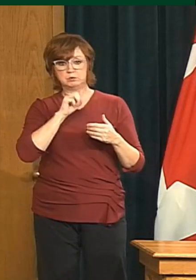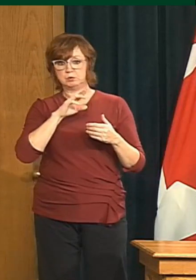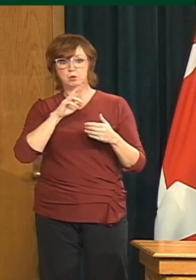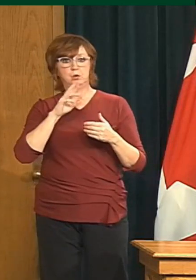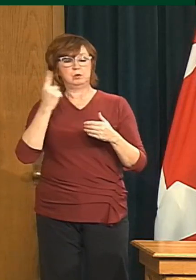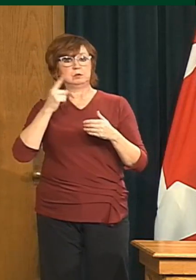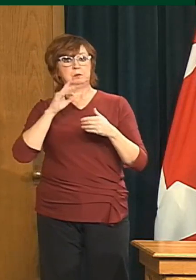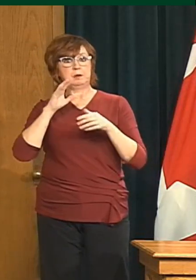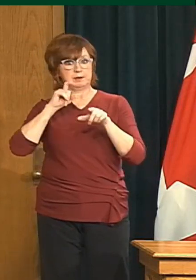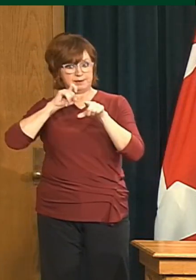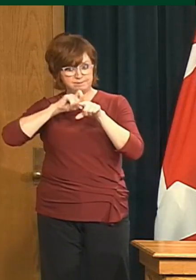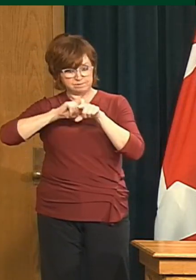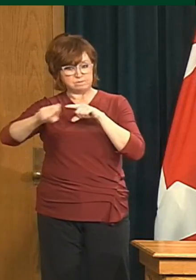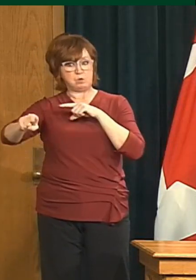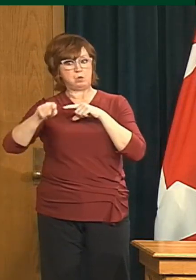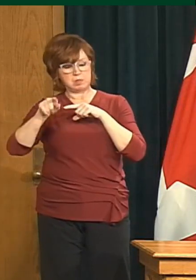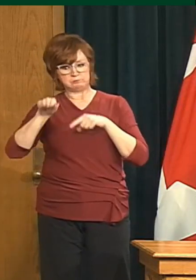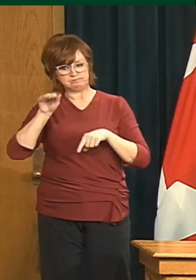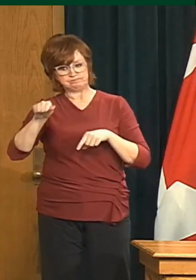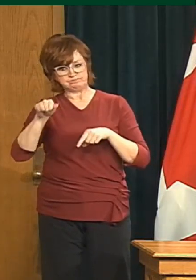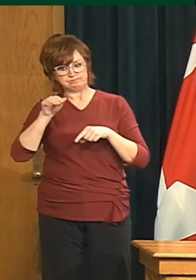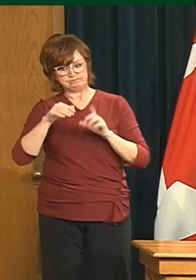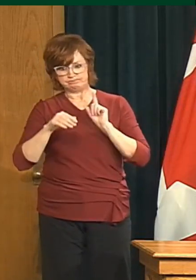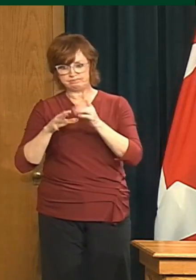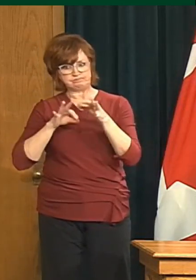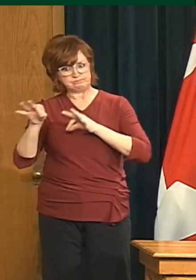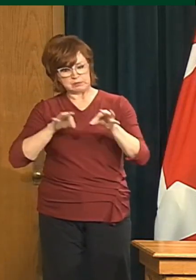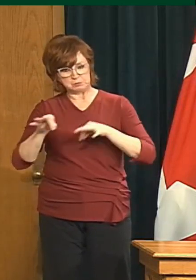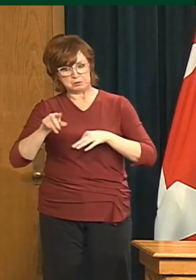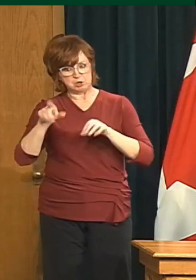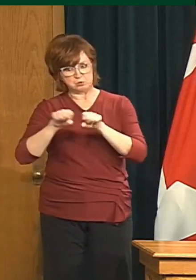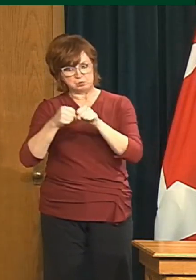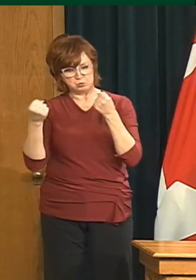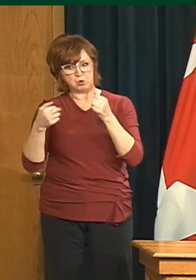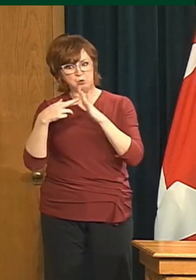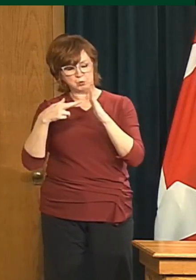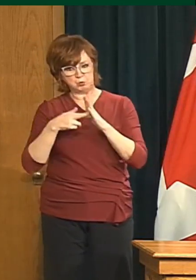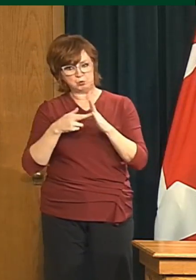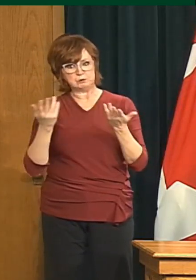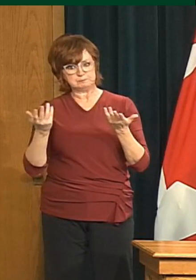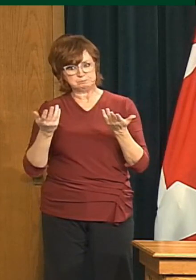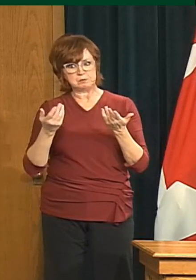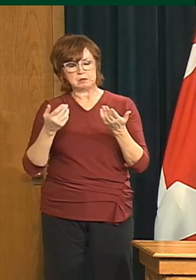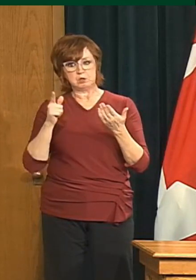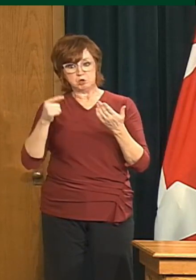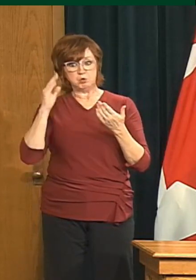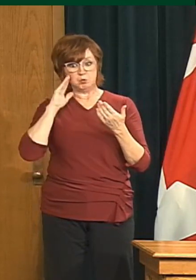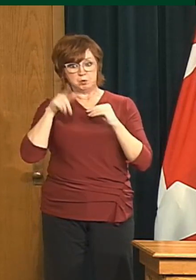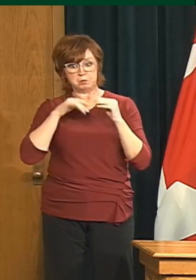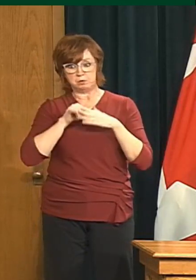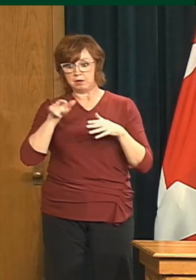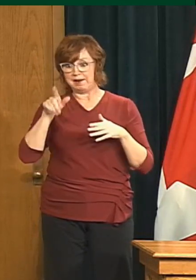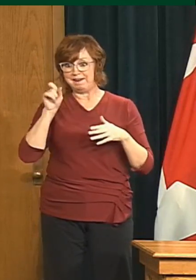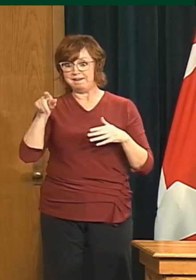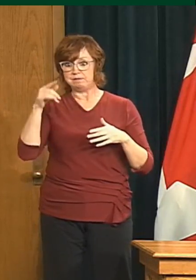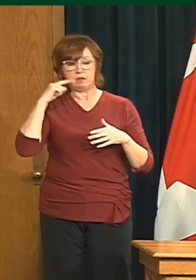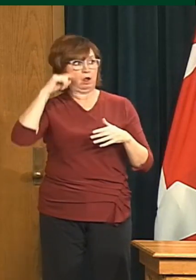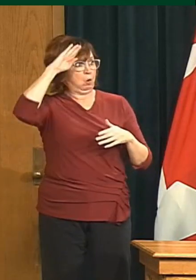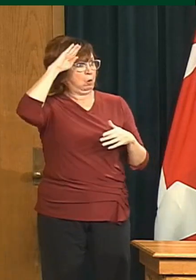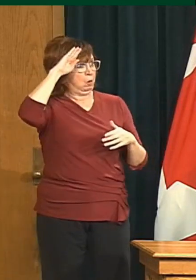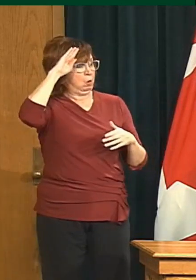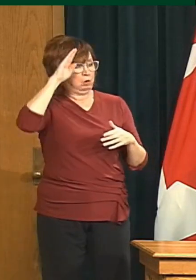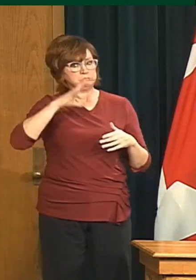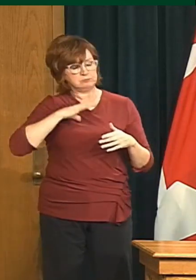been not in compliance with the public health order and very quickly come into compliance. The public health orders that are out there are